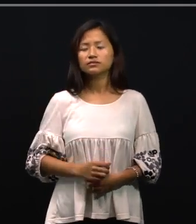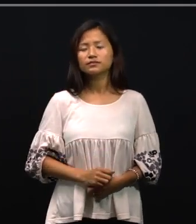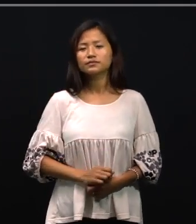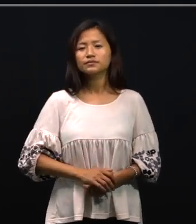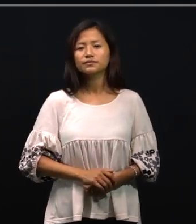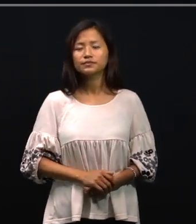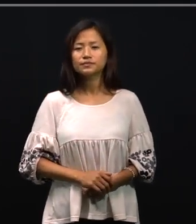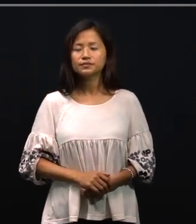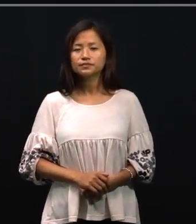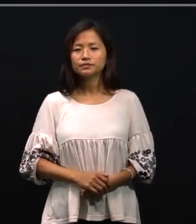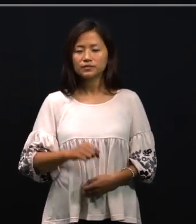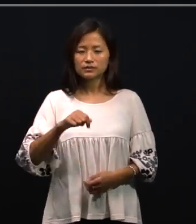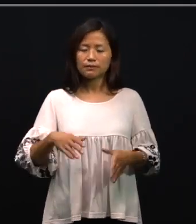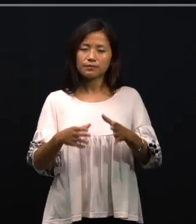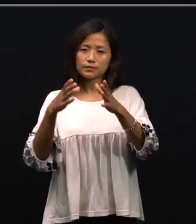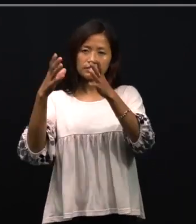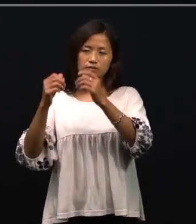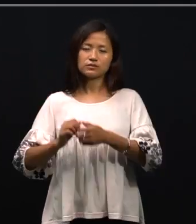So in plants,